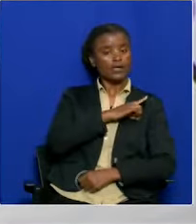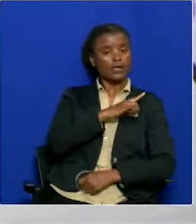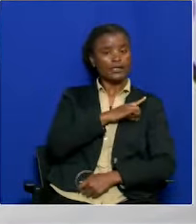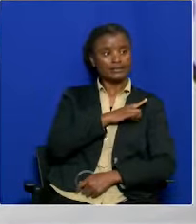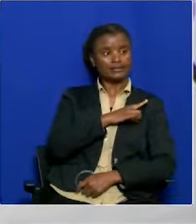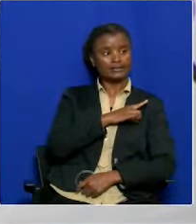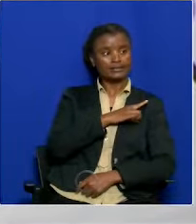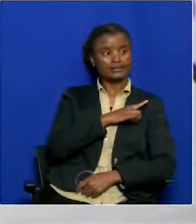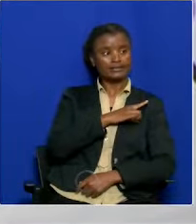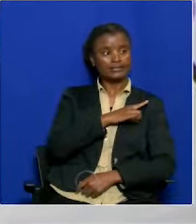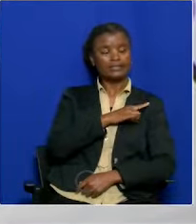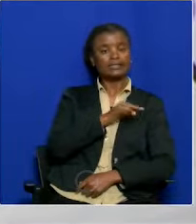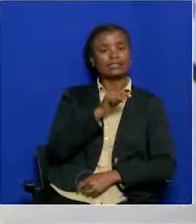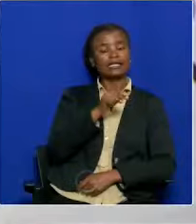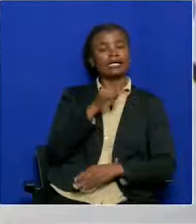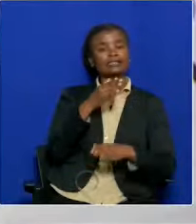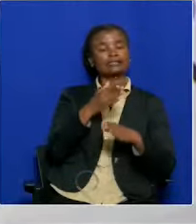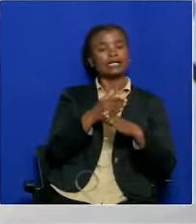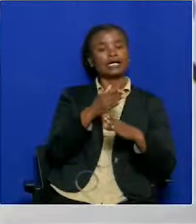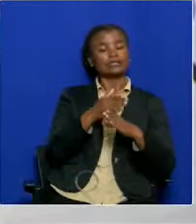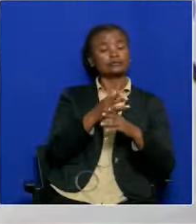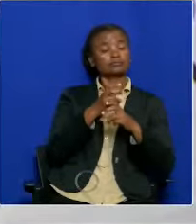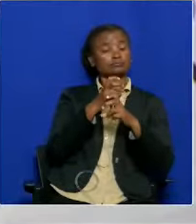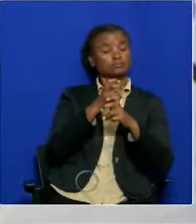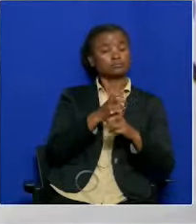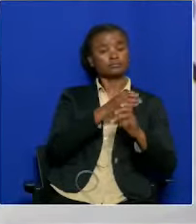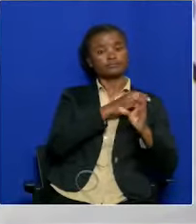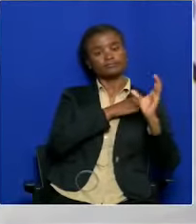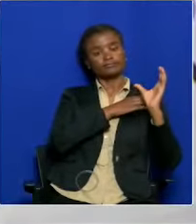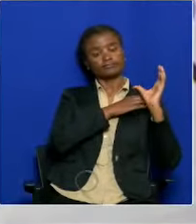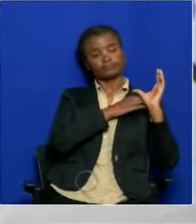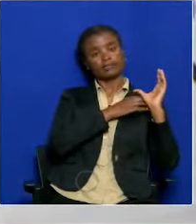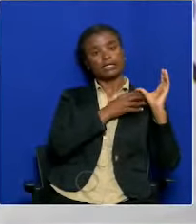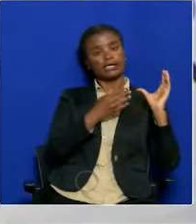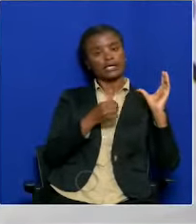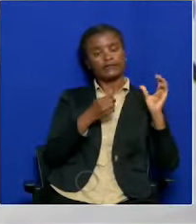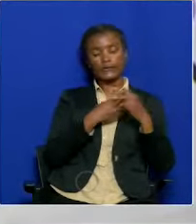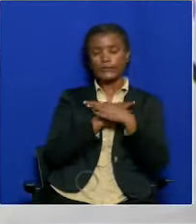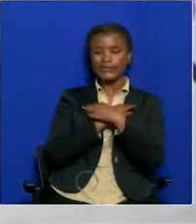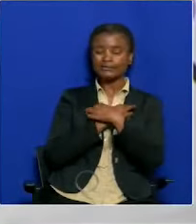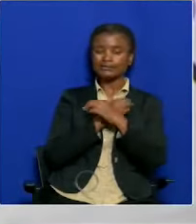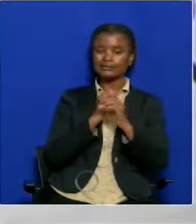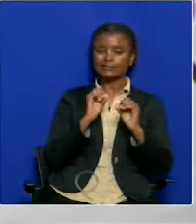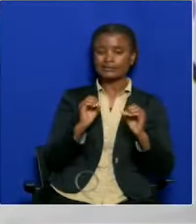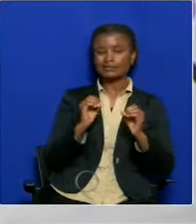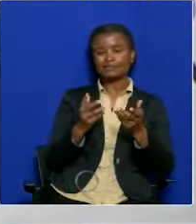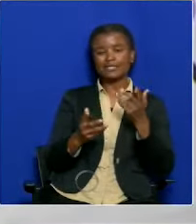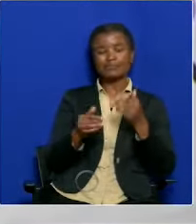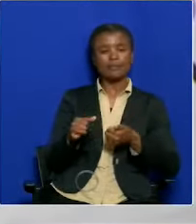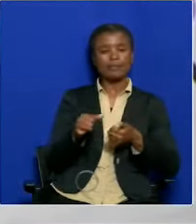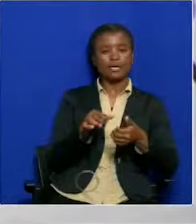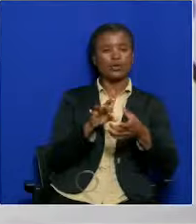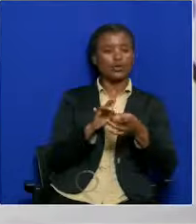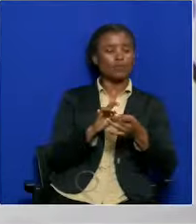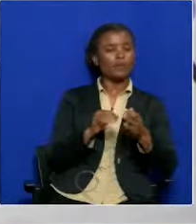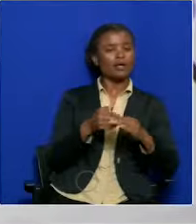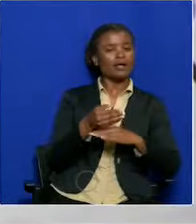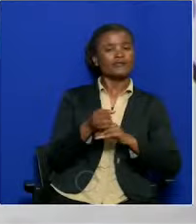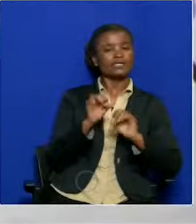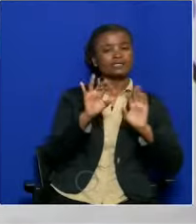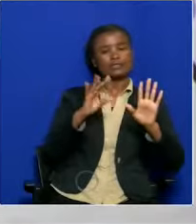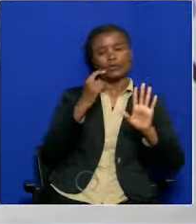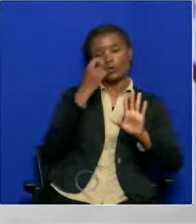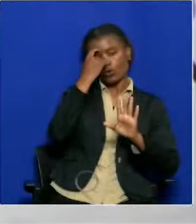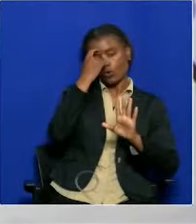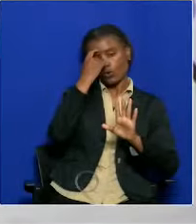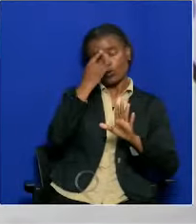was having and not having a rest, going home every time after 10, working every day. So there was